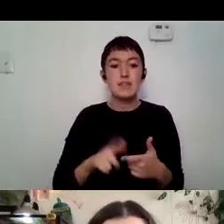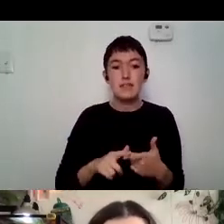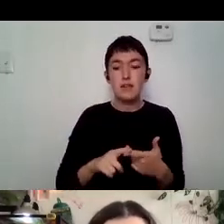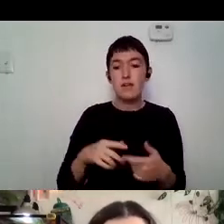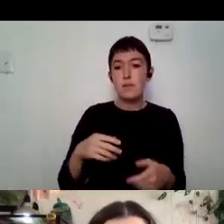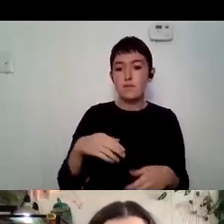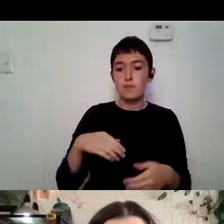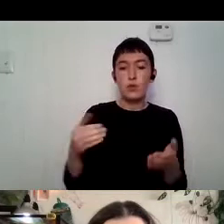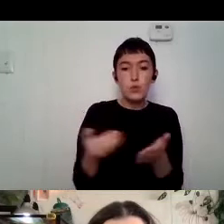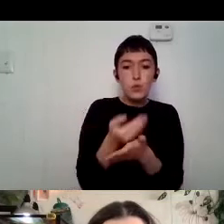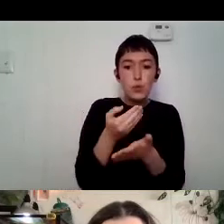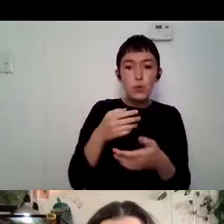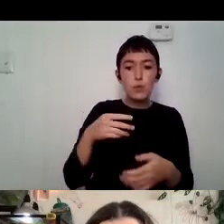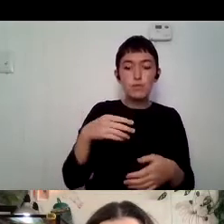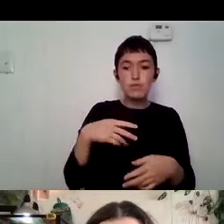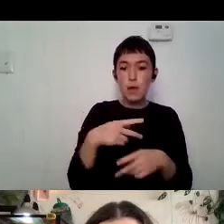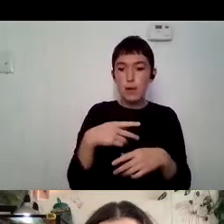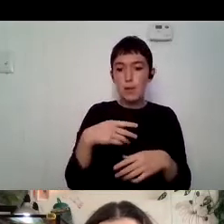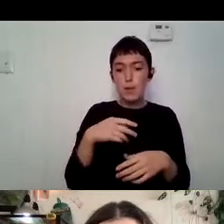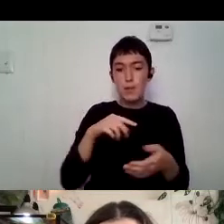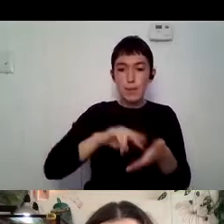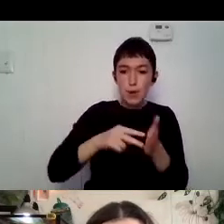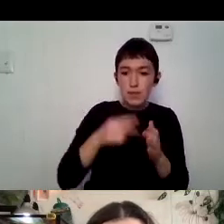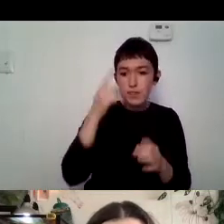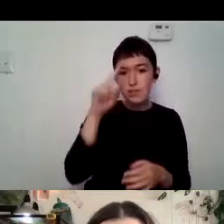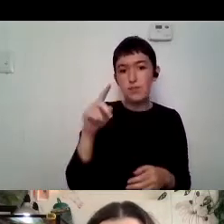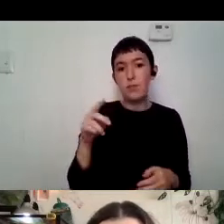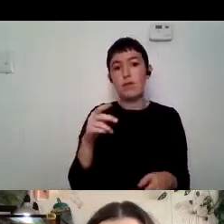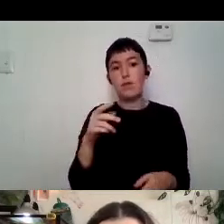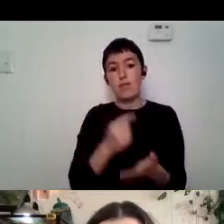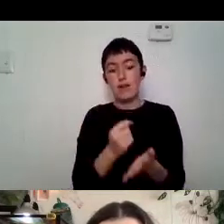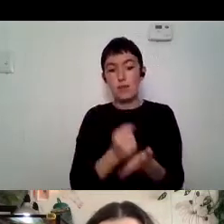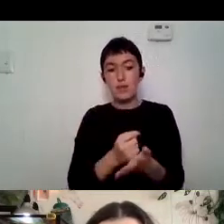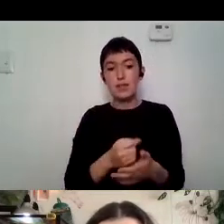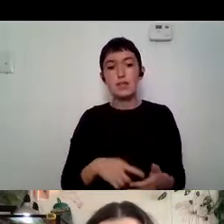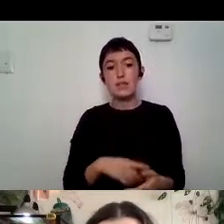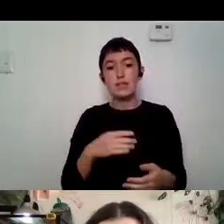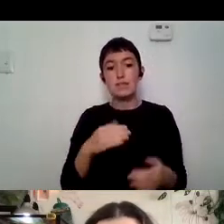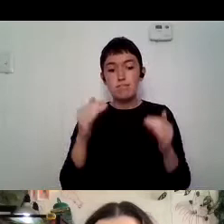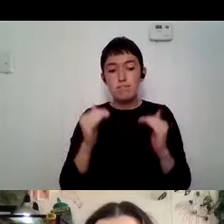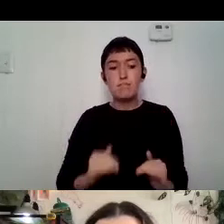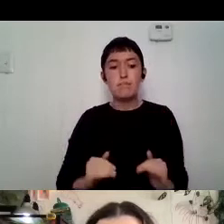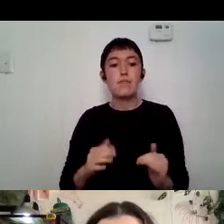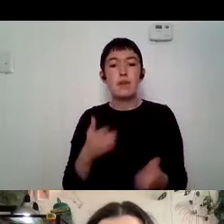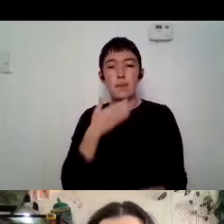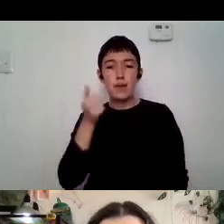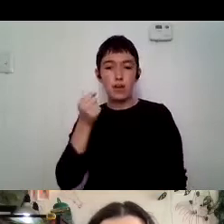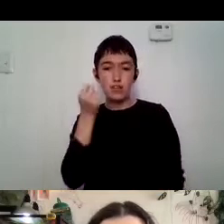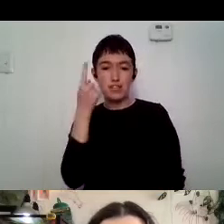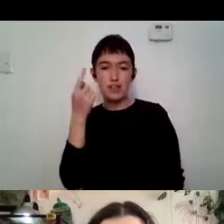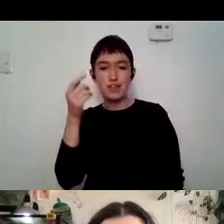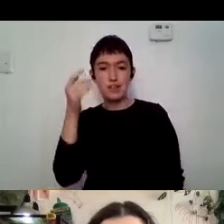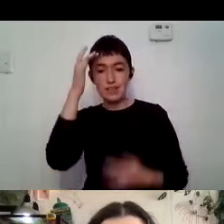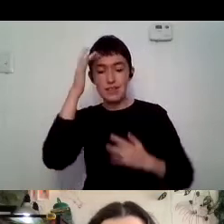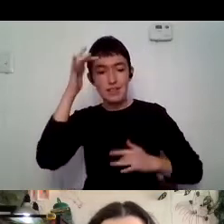models which can help us develop a better understanding of certain diseases, and of course, publishing these tools open source